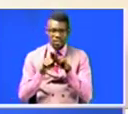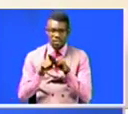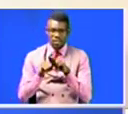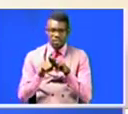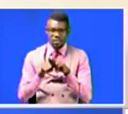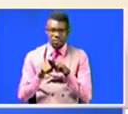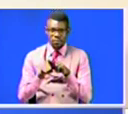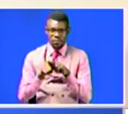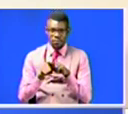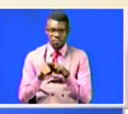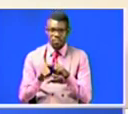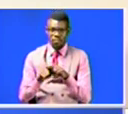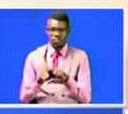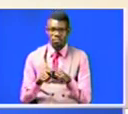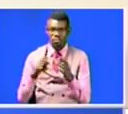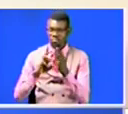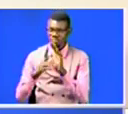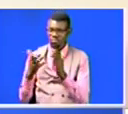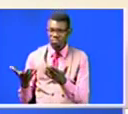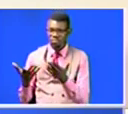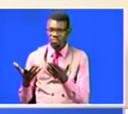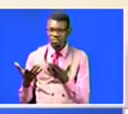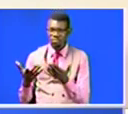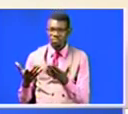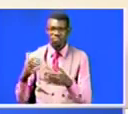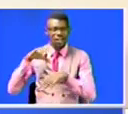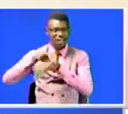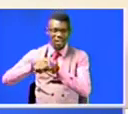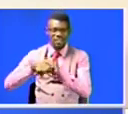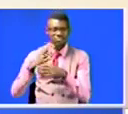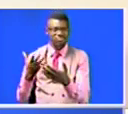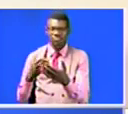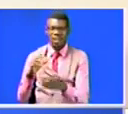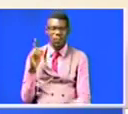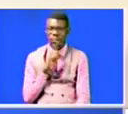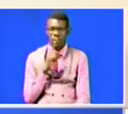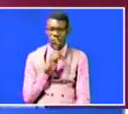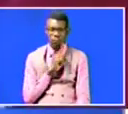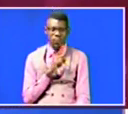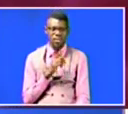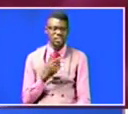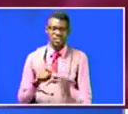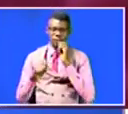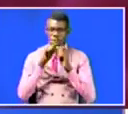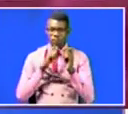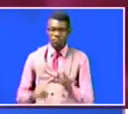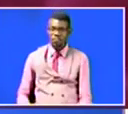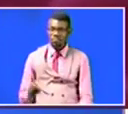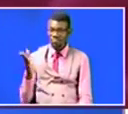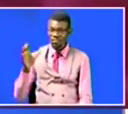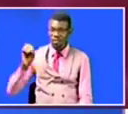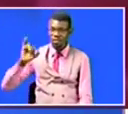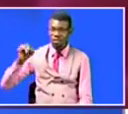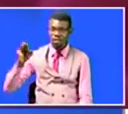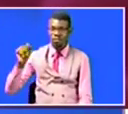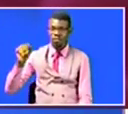reasonable person credibly perceiving unwarranted hostility from the interviewer. Ojwang was the second Supreme